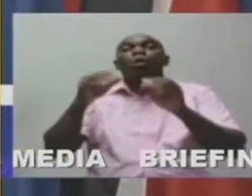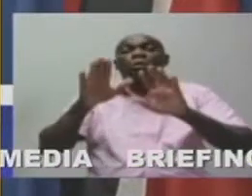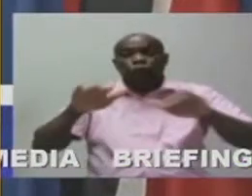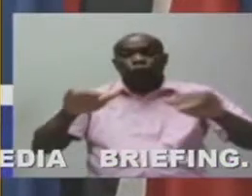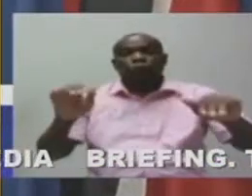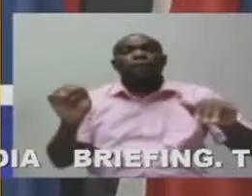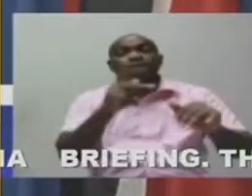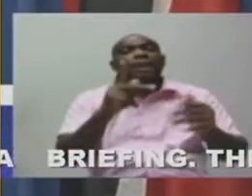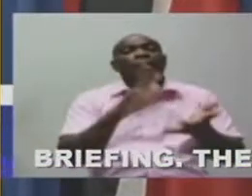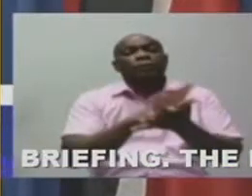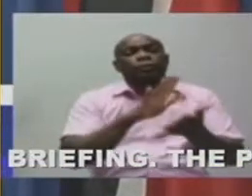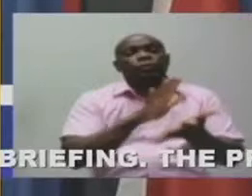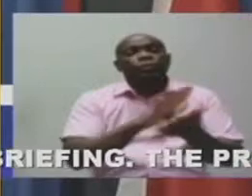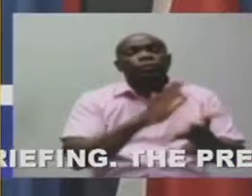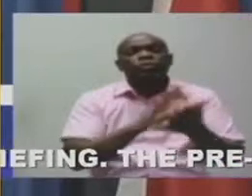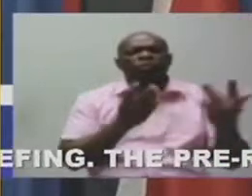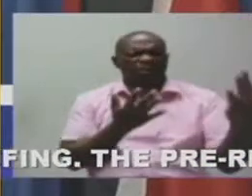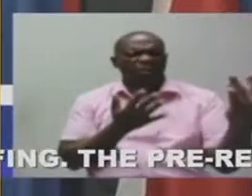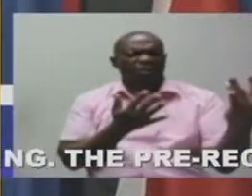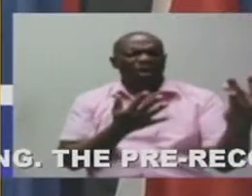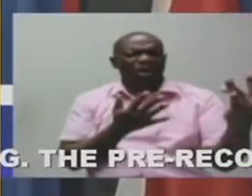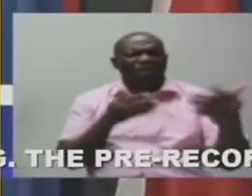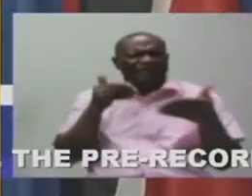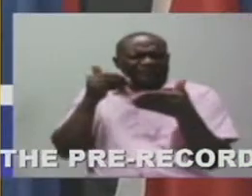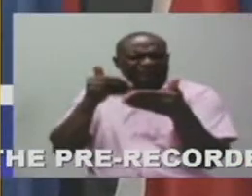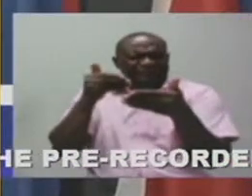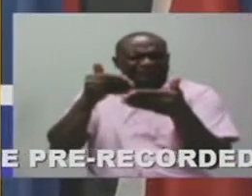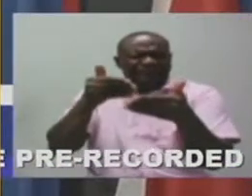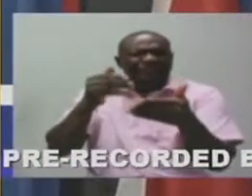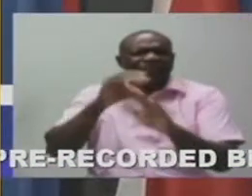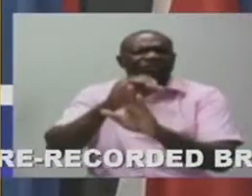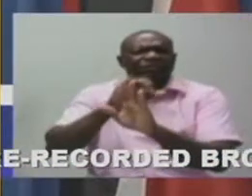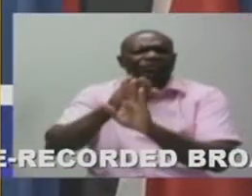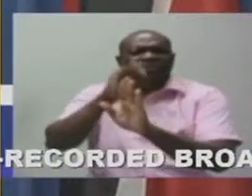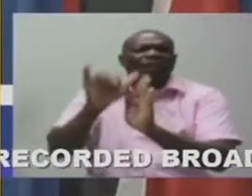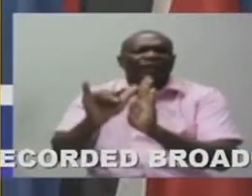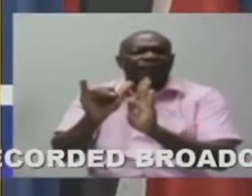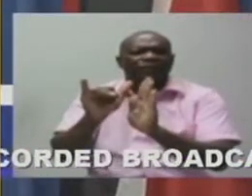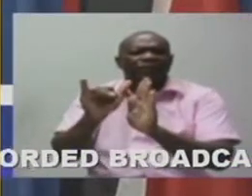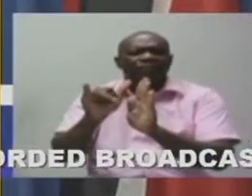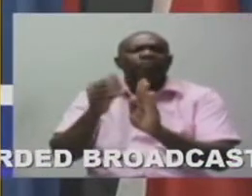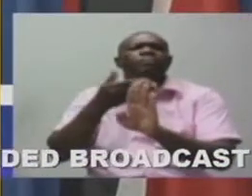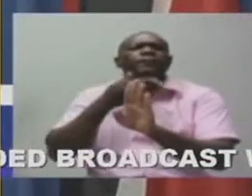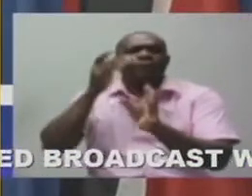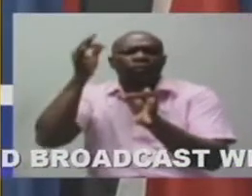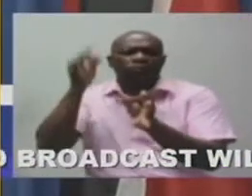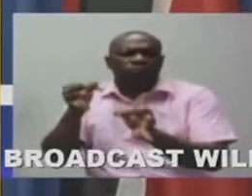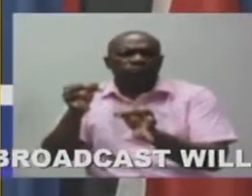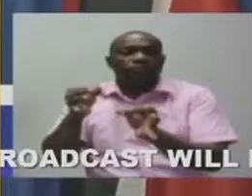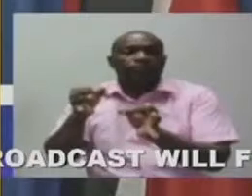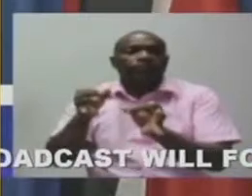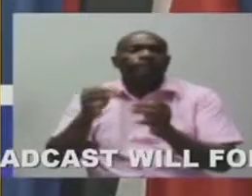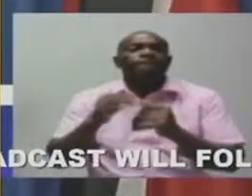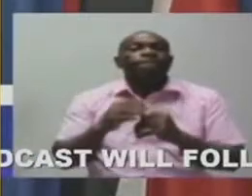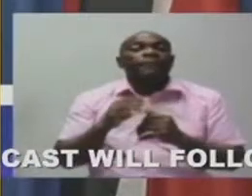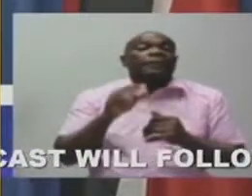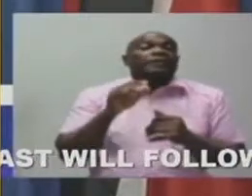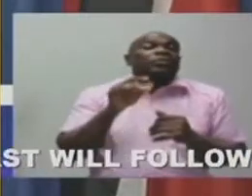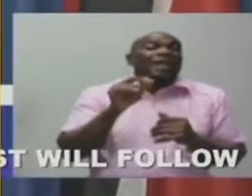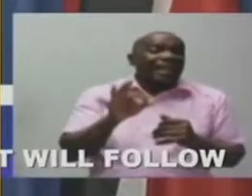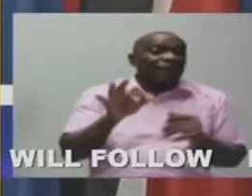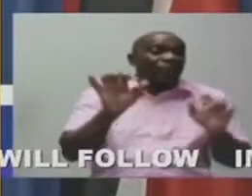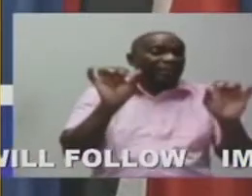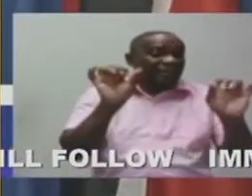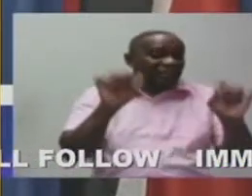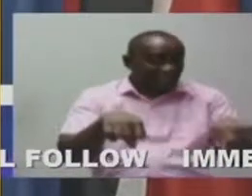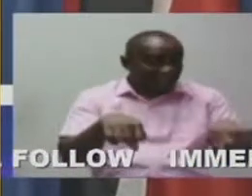now almost 2 years. January will be almost 2 years. It's not a good situation. So if it can be done, we will do it, and